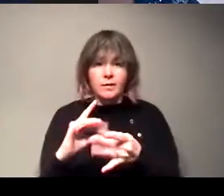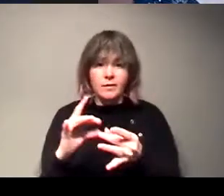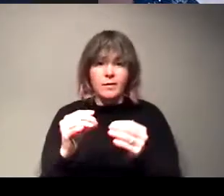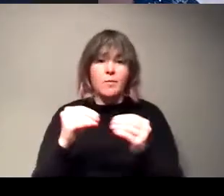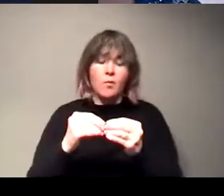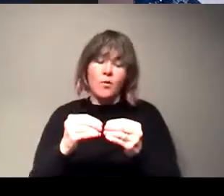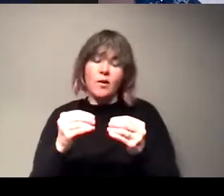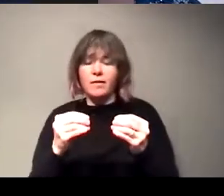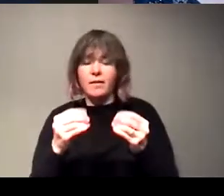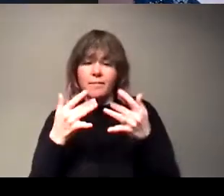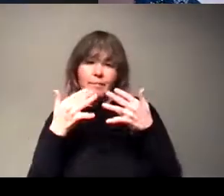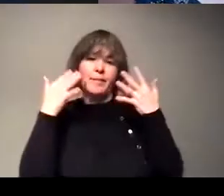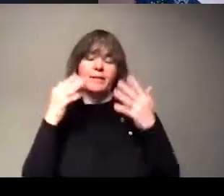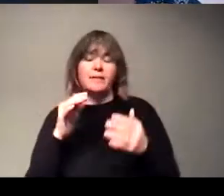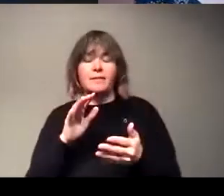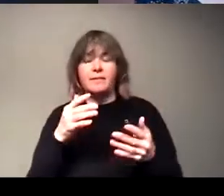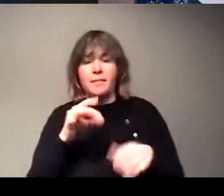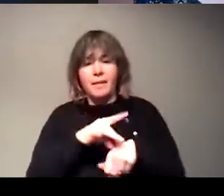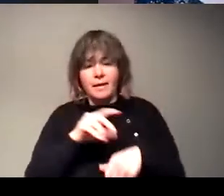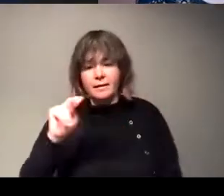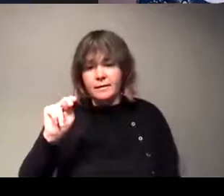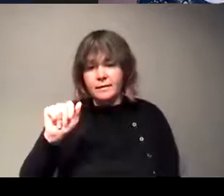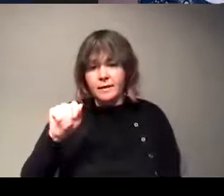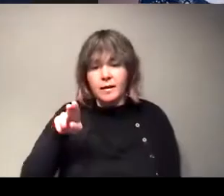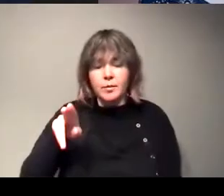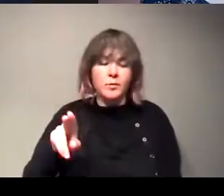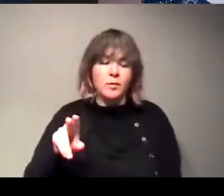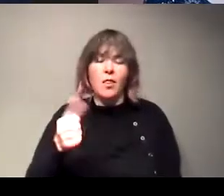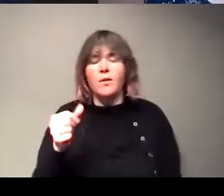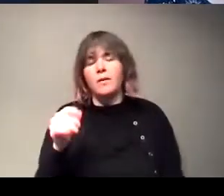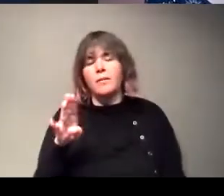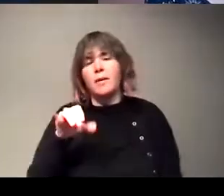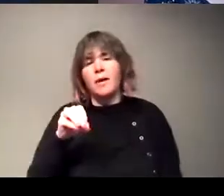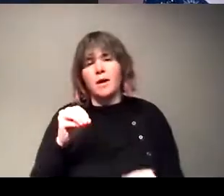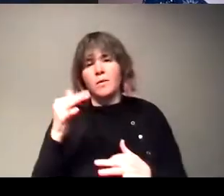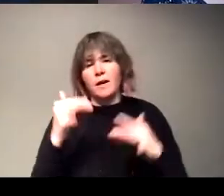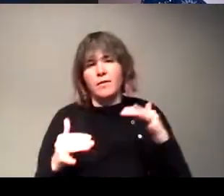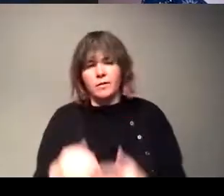planets, Naboo and some of our more biodiverse hubs?